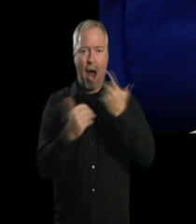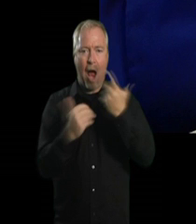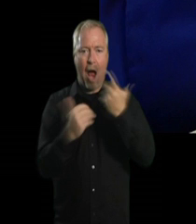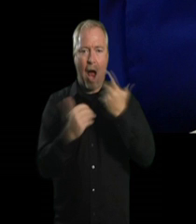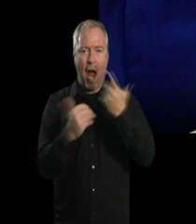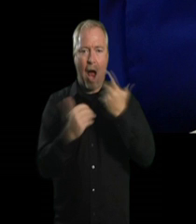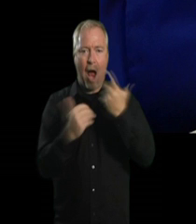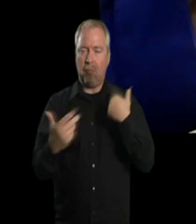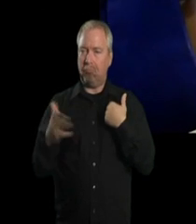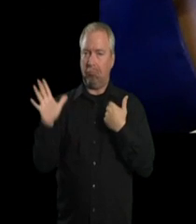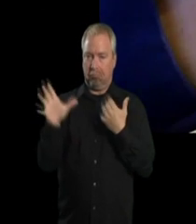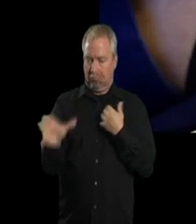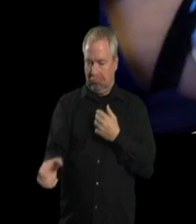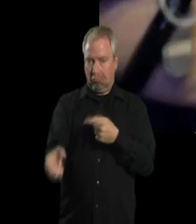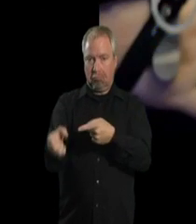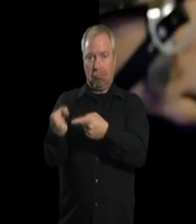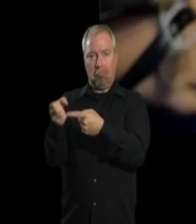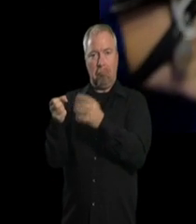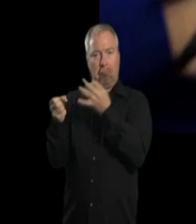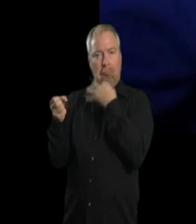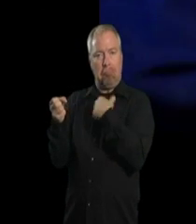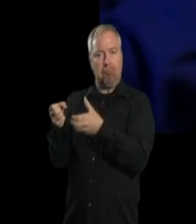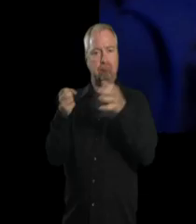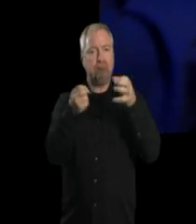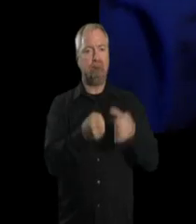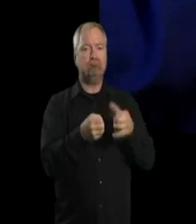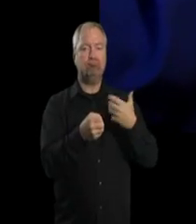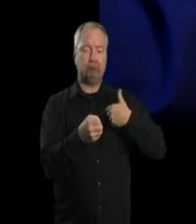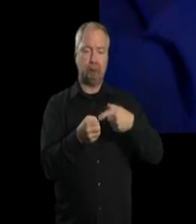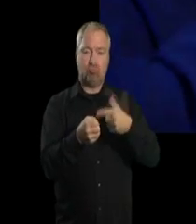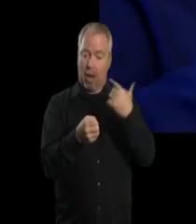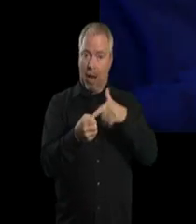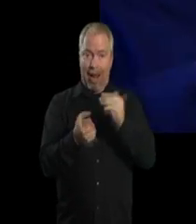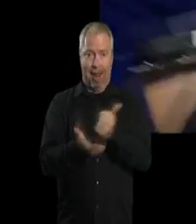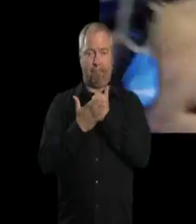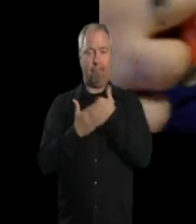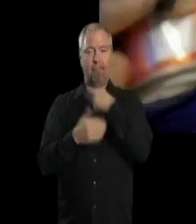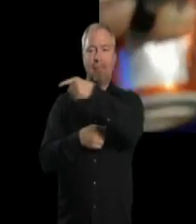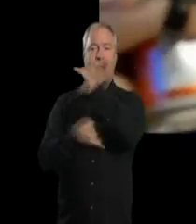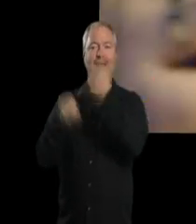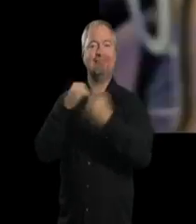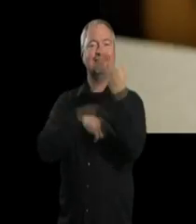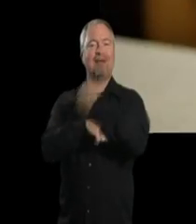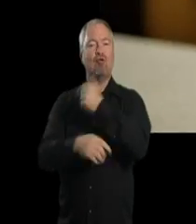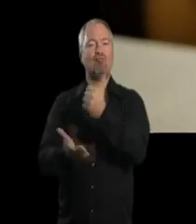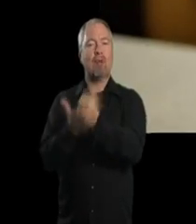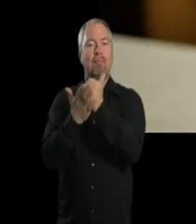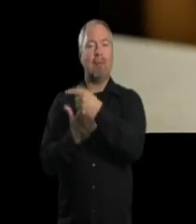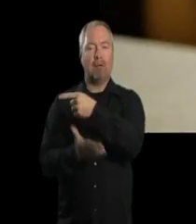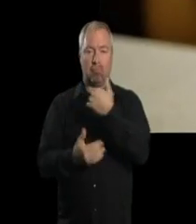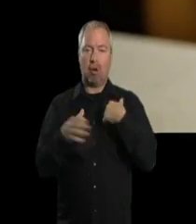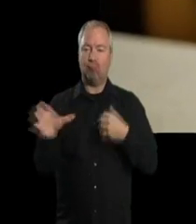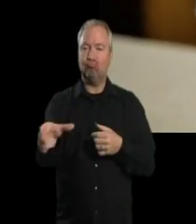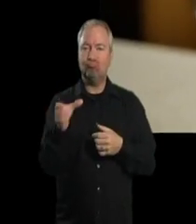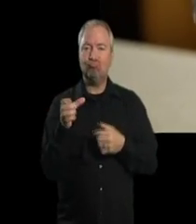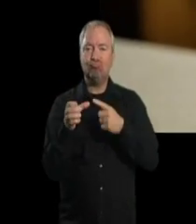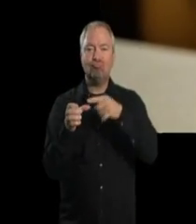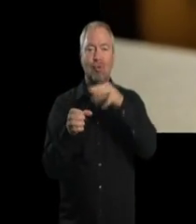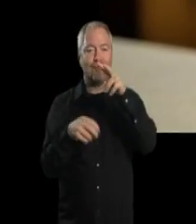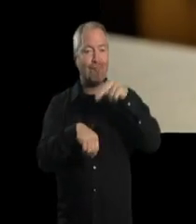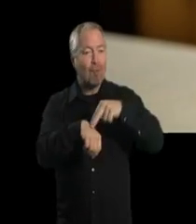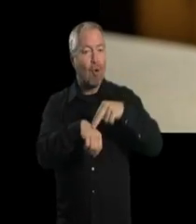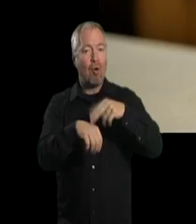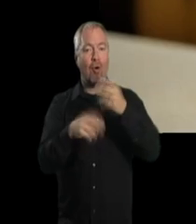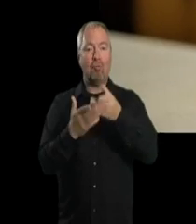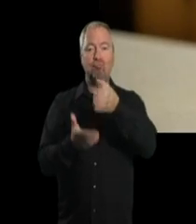can and takes a drink. I guess finished that the last day I left rehab. So just the prospect of,